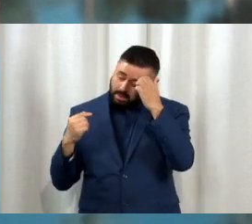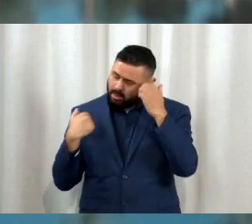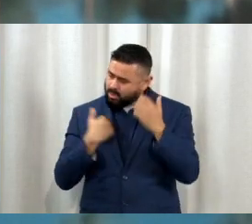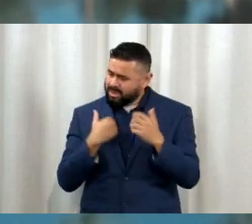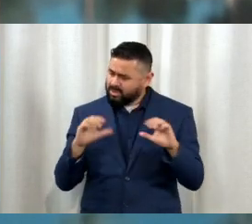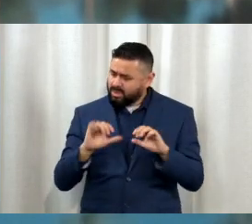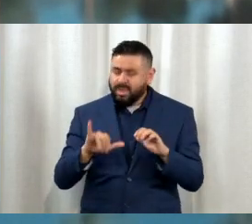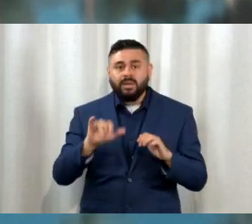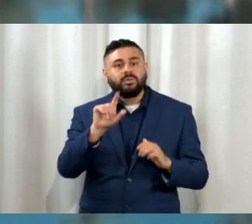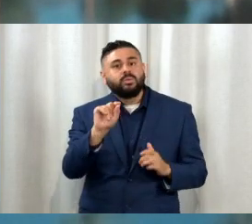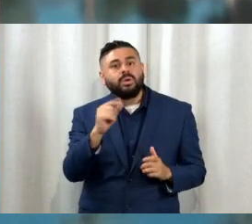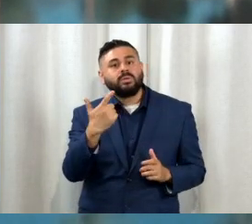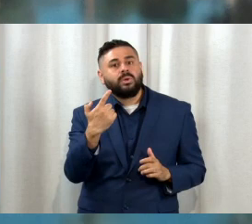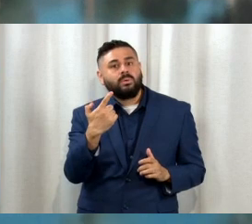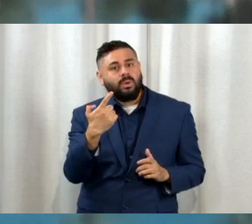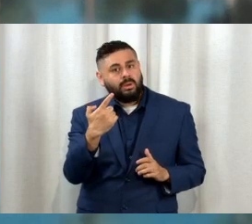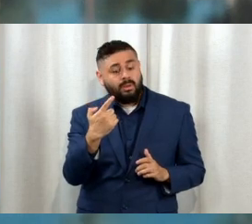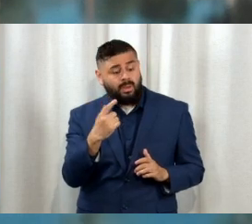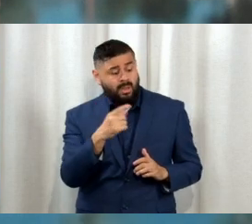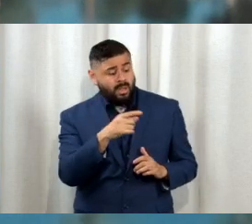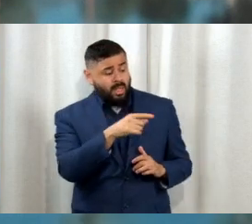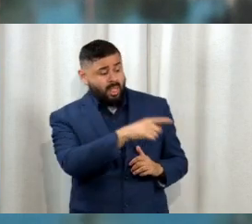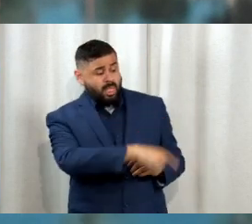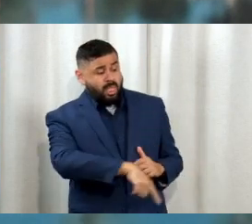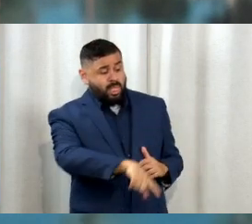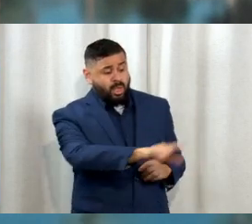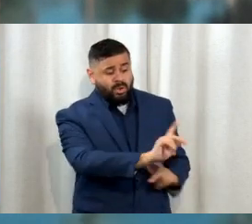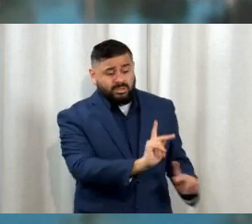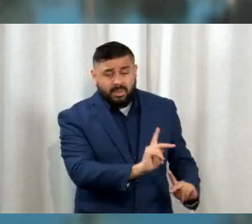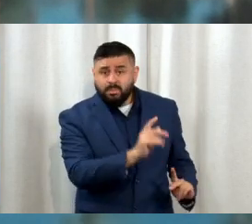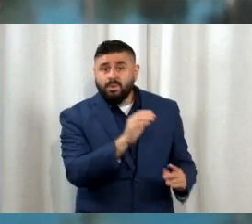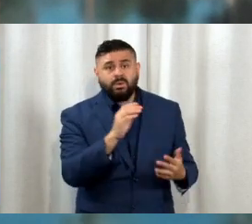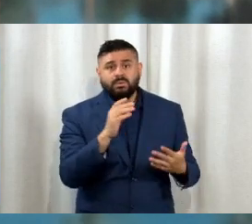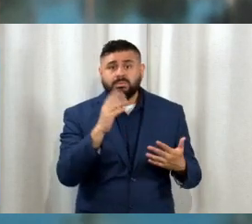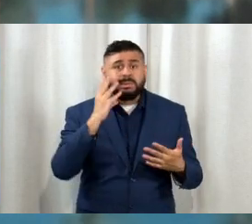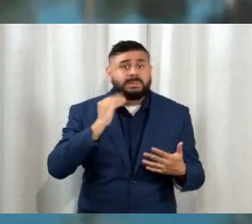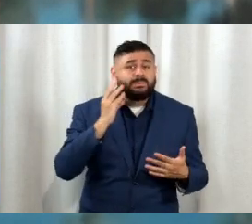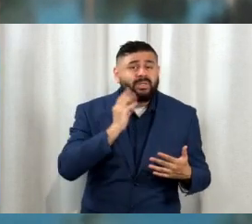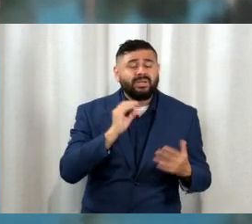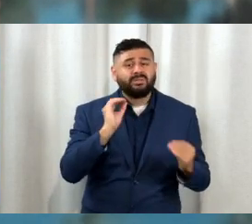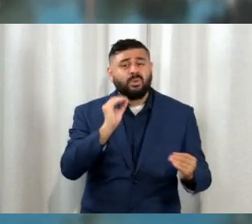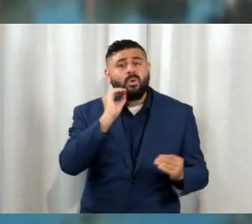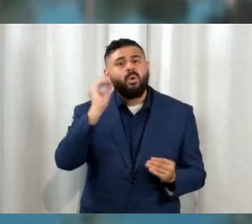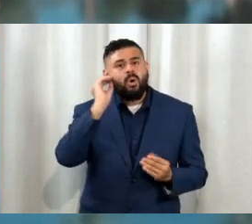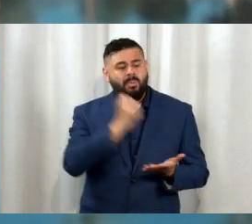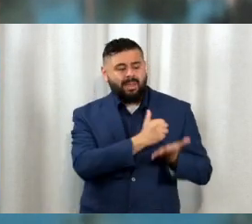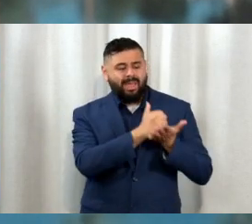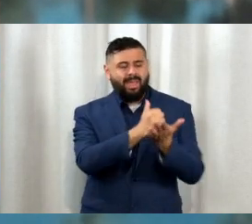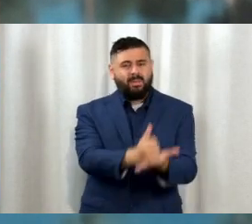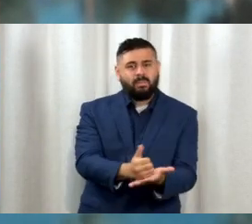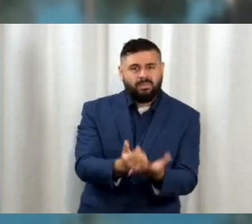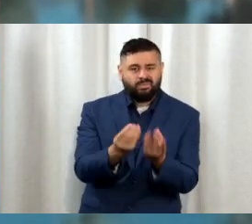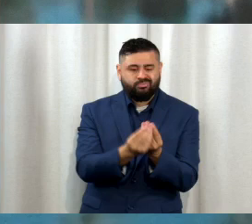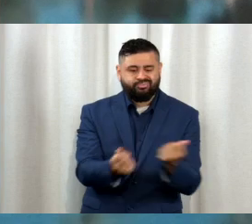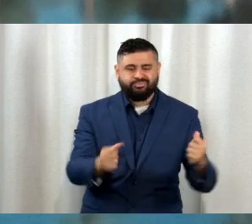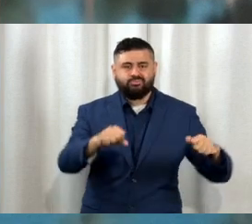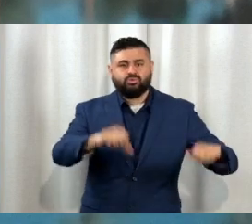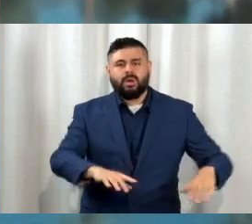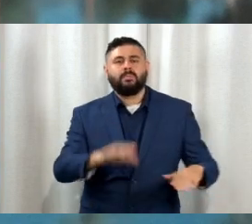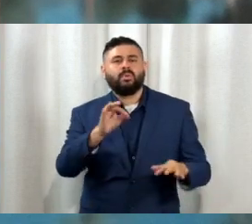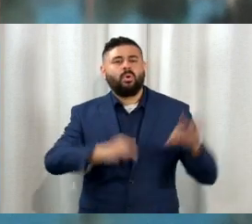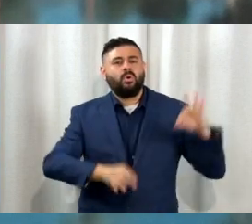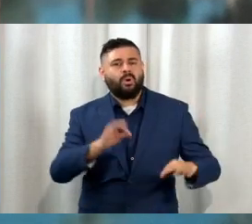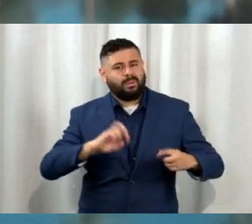2021 and helping people experiencing homelessness take care of minor offenses to get connected to services. That's right. Another big program I